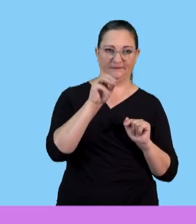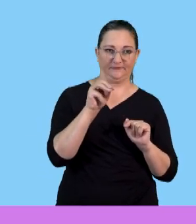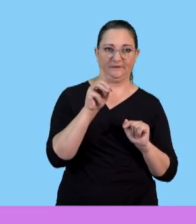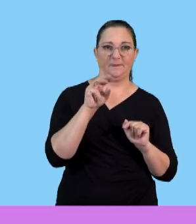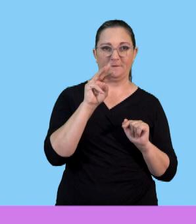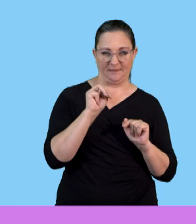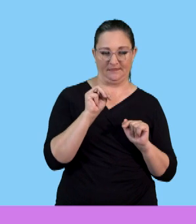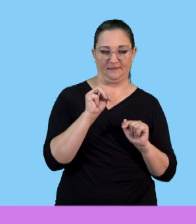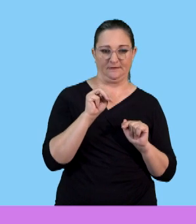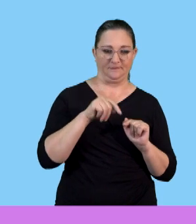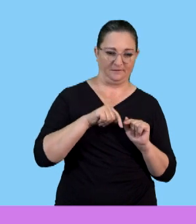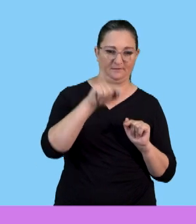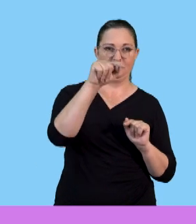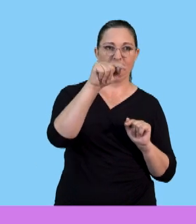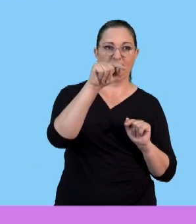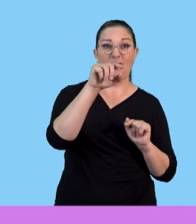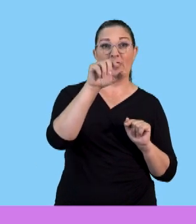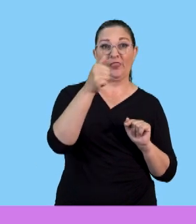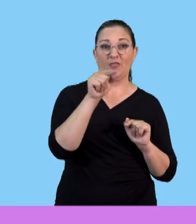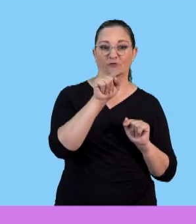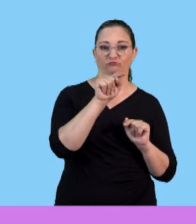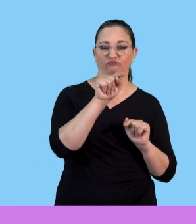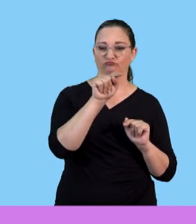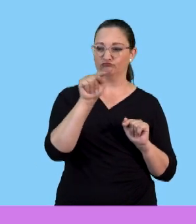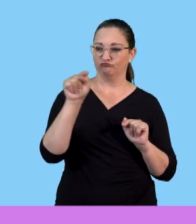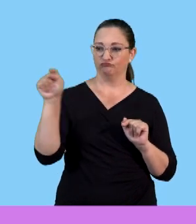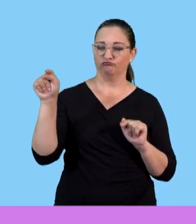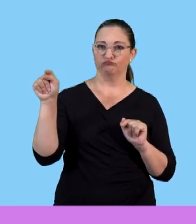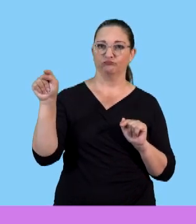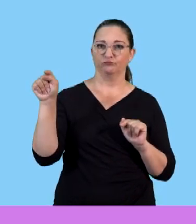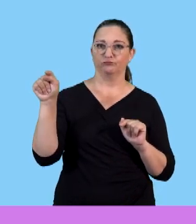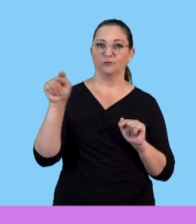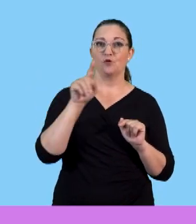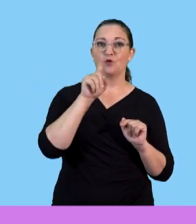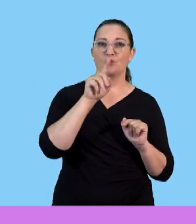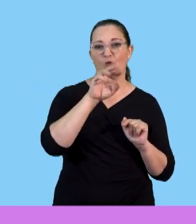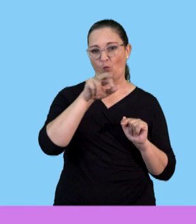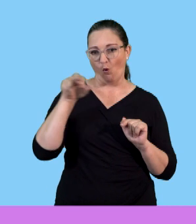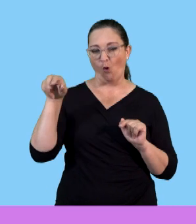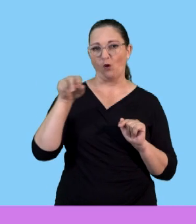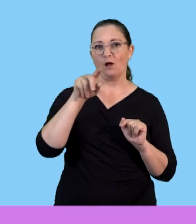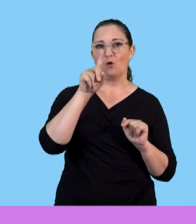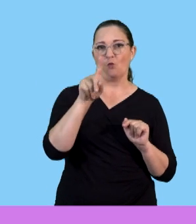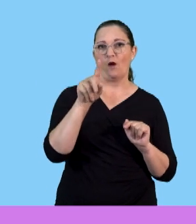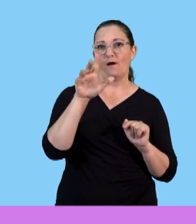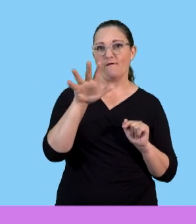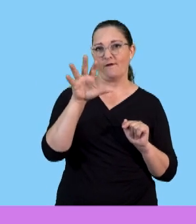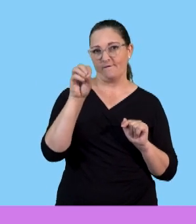150 meters. Then on this side, we walked